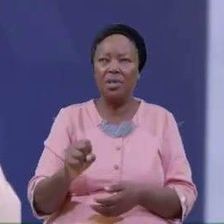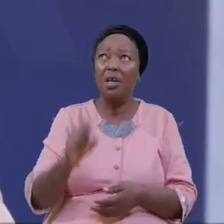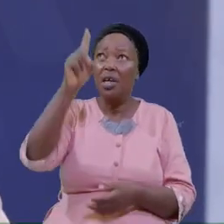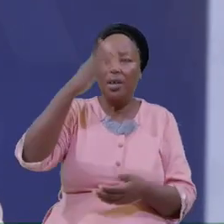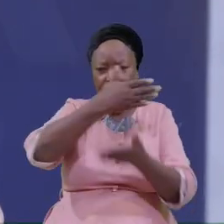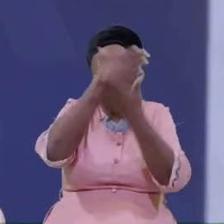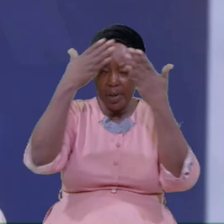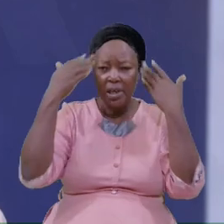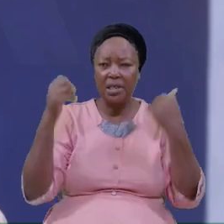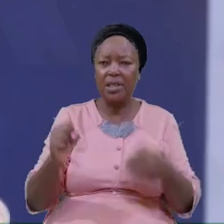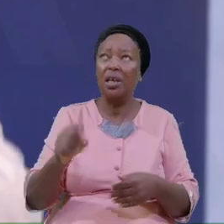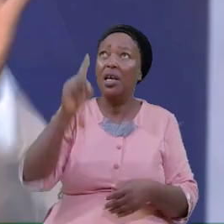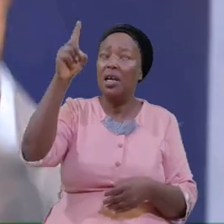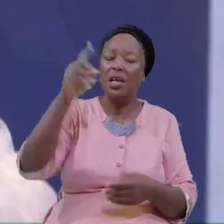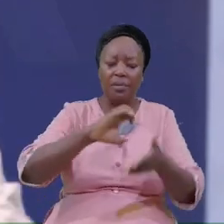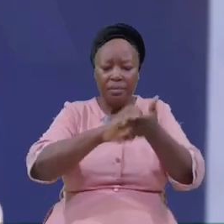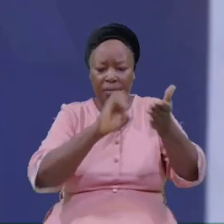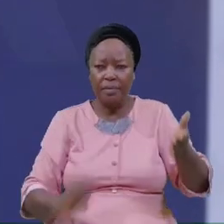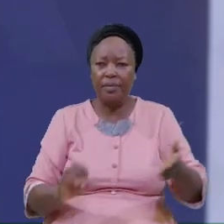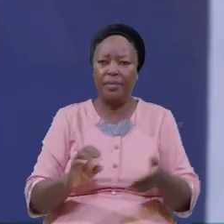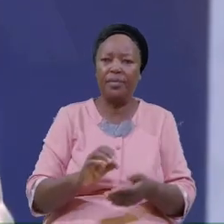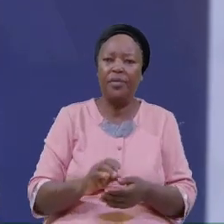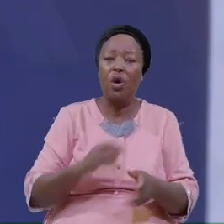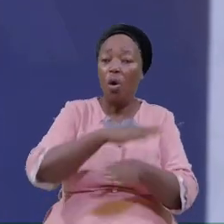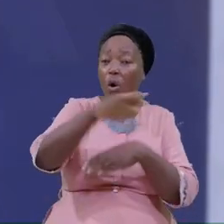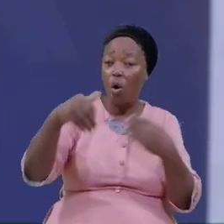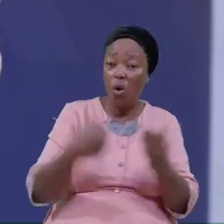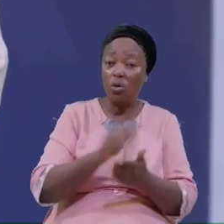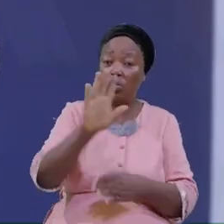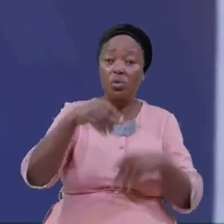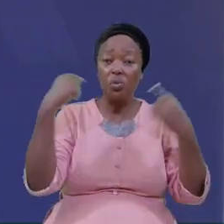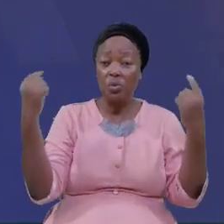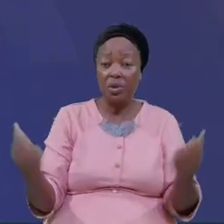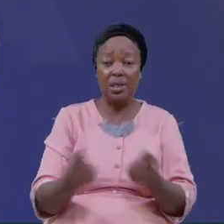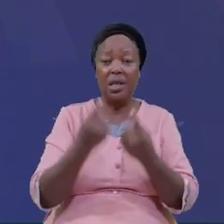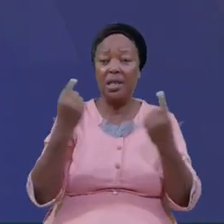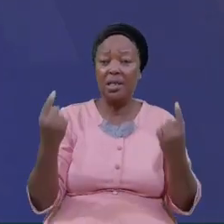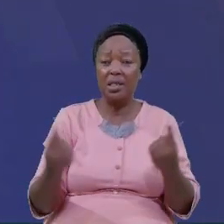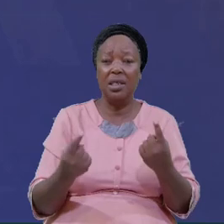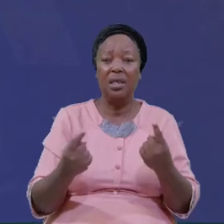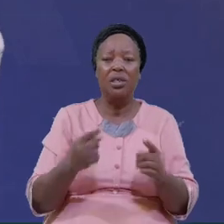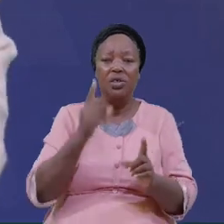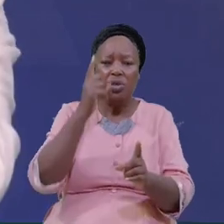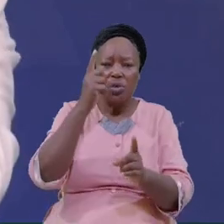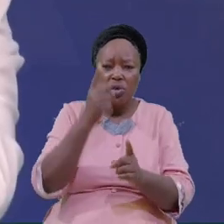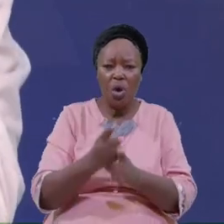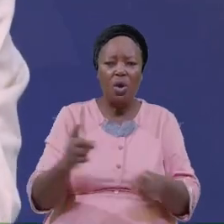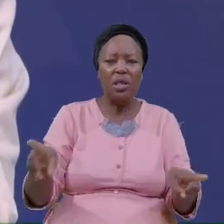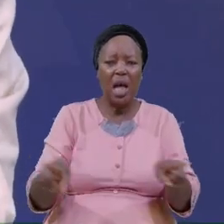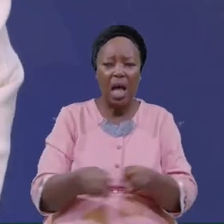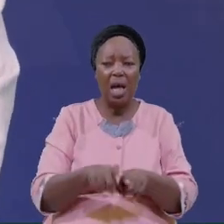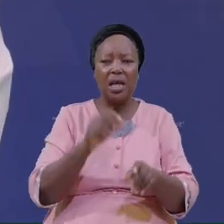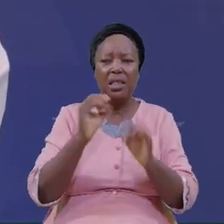He blots out. Il efface. All your iniquity. Toutes tes iniquités. Just as if I had